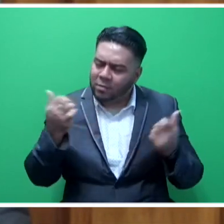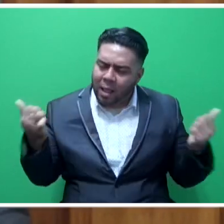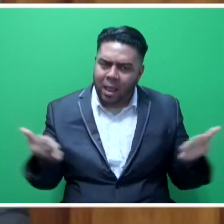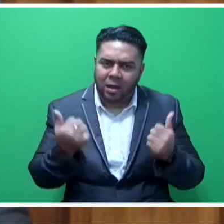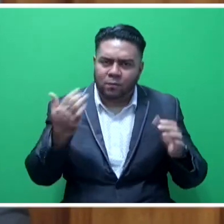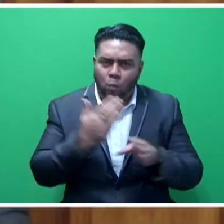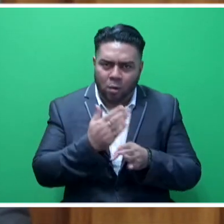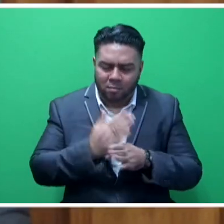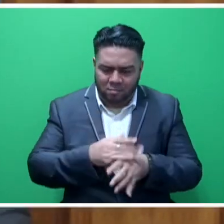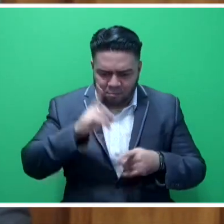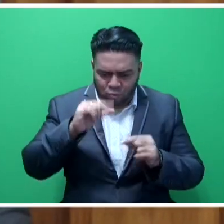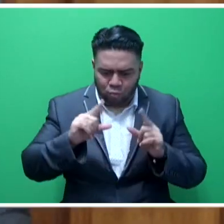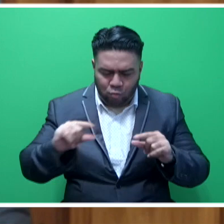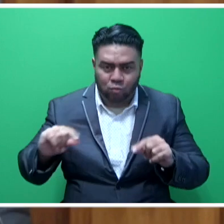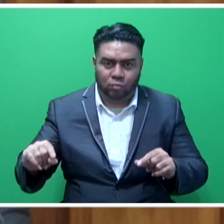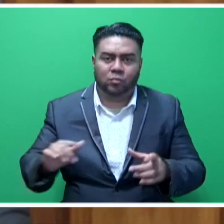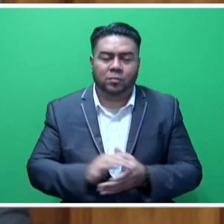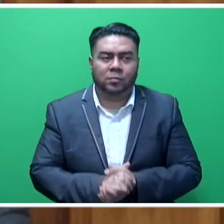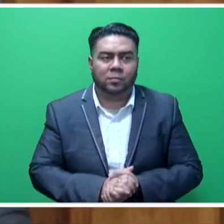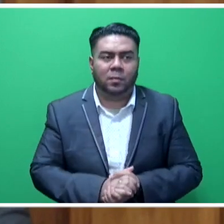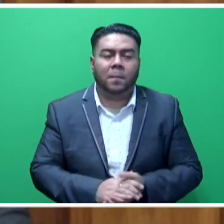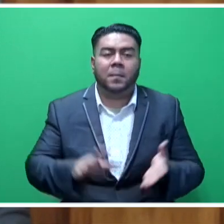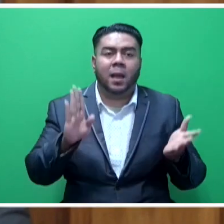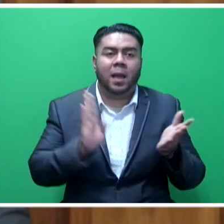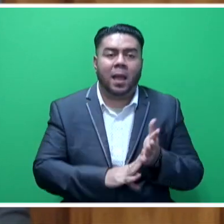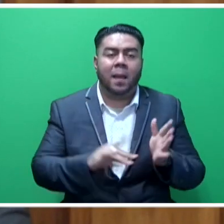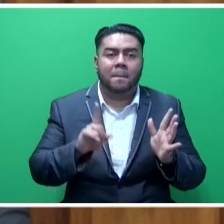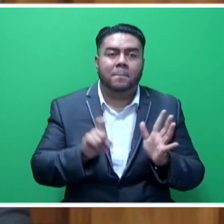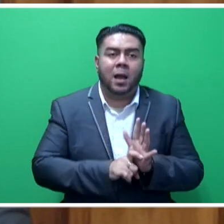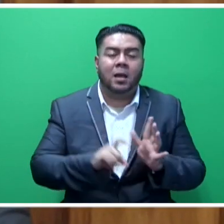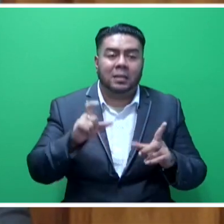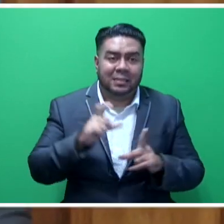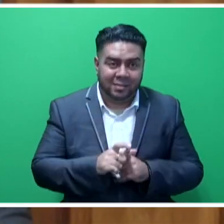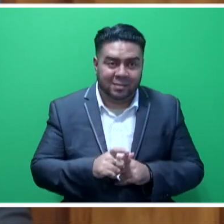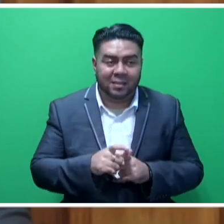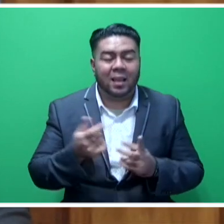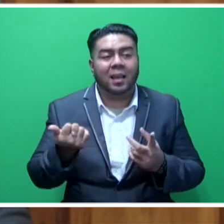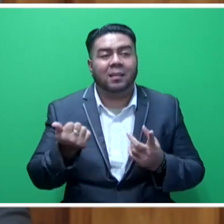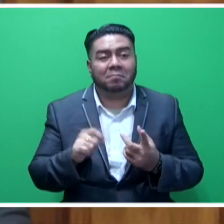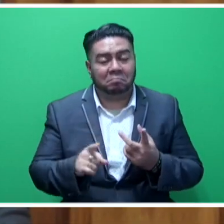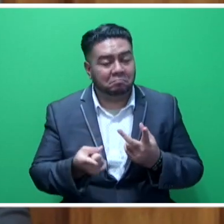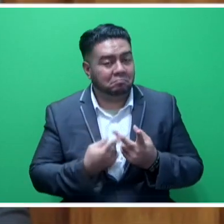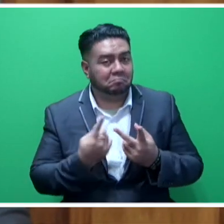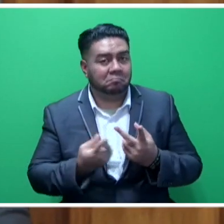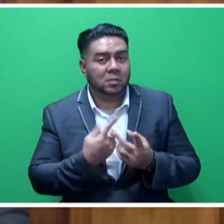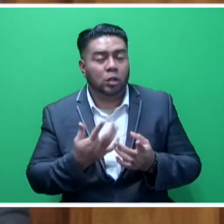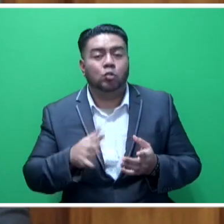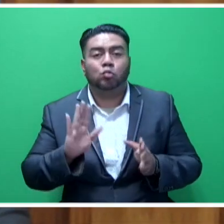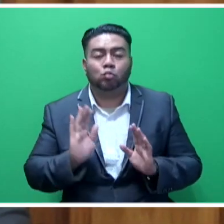been undertaken by MRD and also with the local agencies, including the